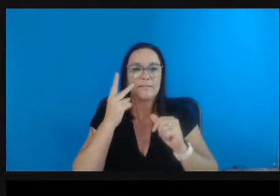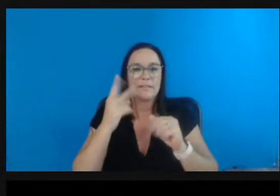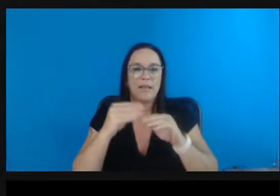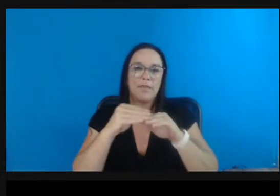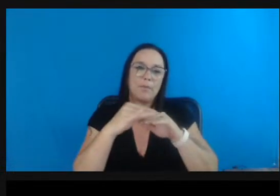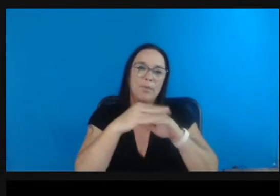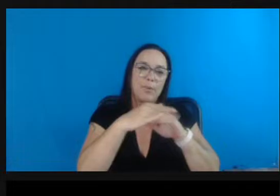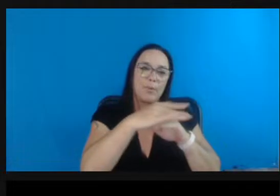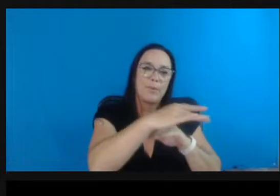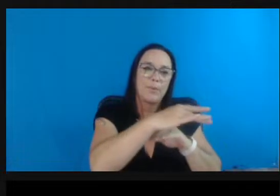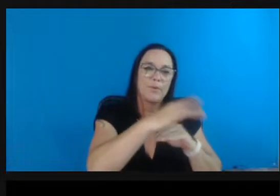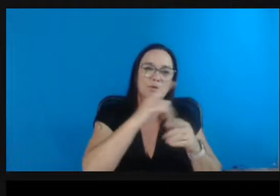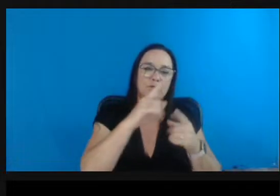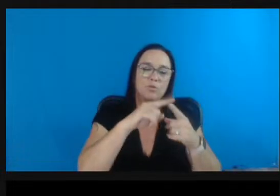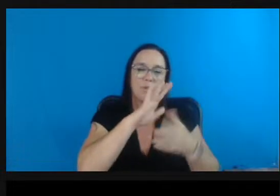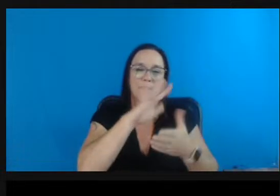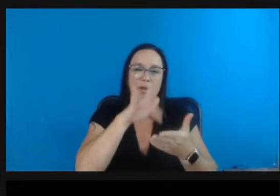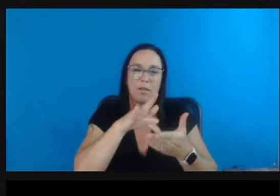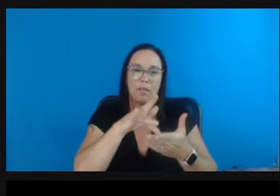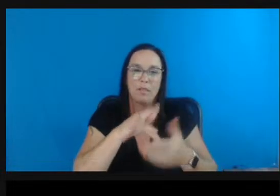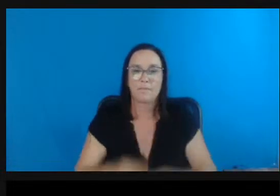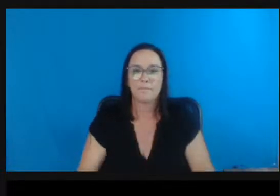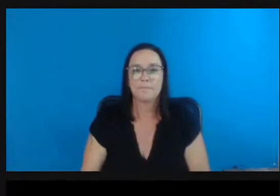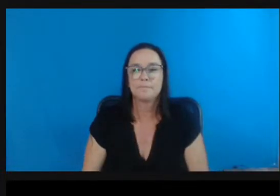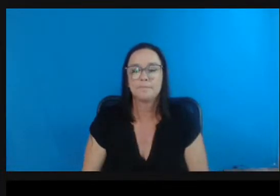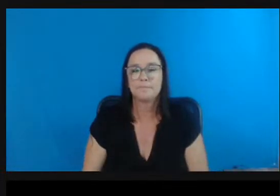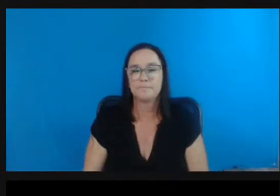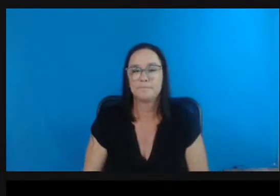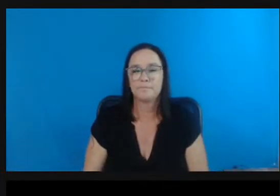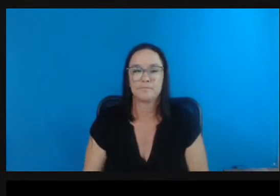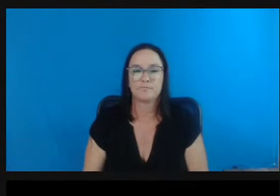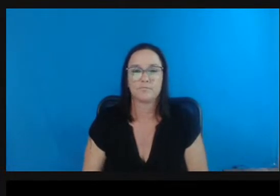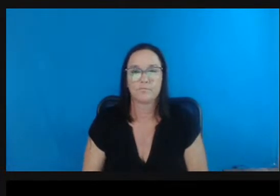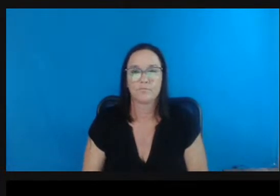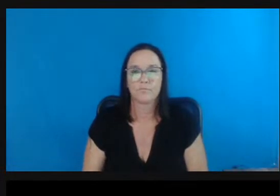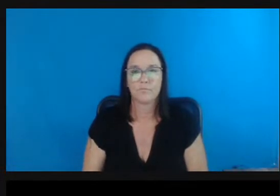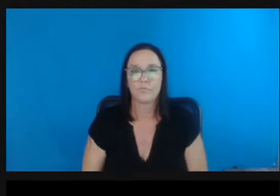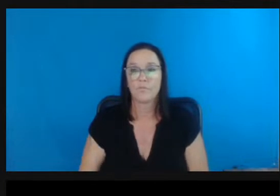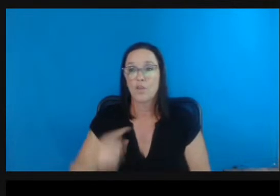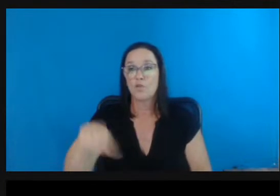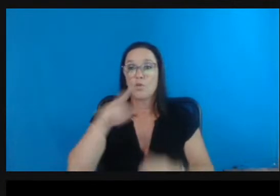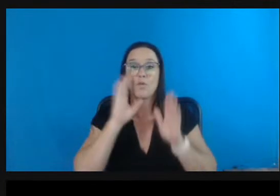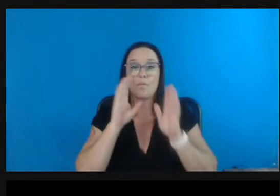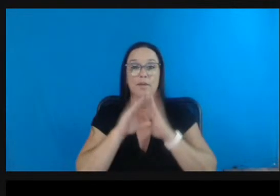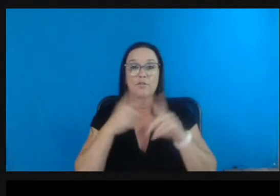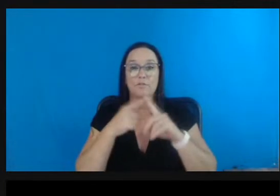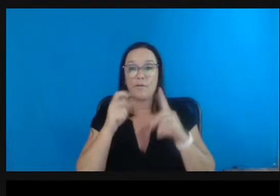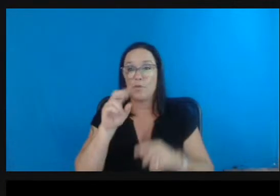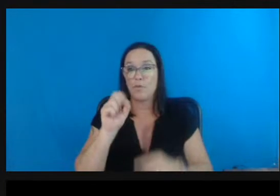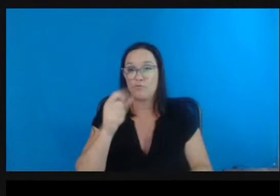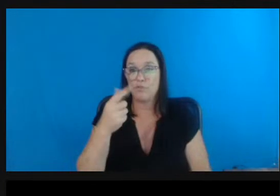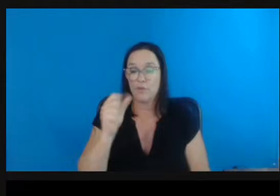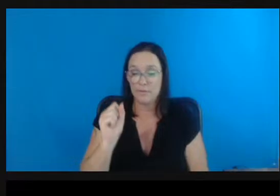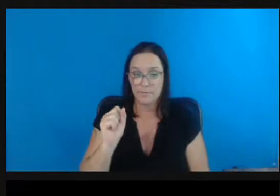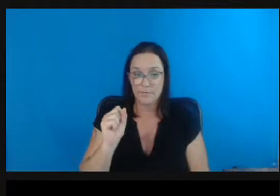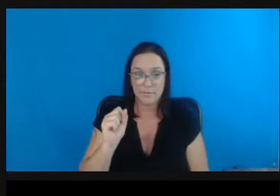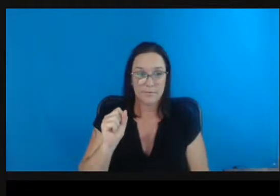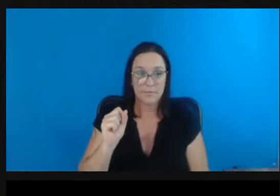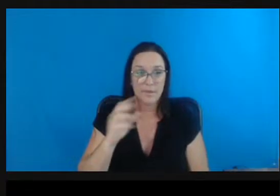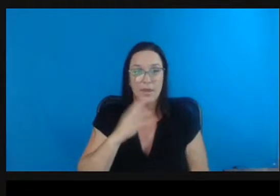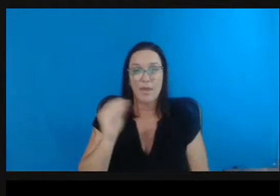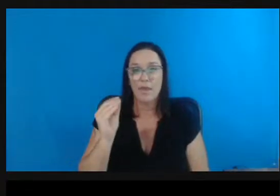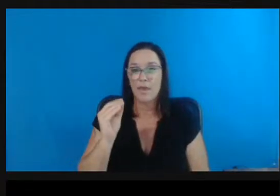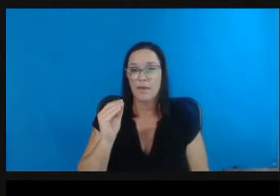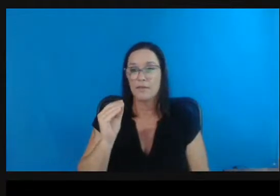flow going towards the center and the south here. And those are the images we have from the USGS. And